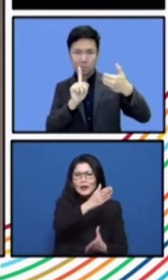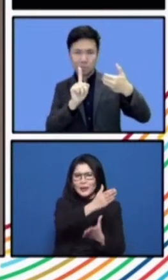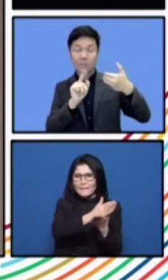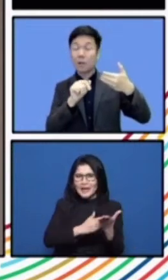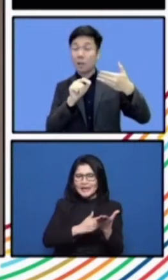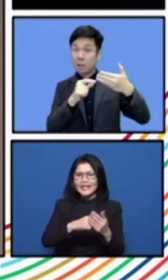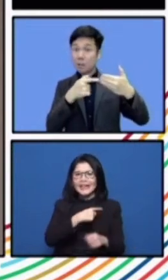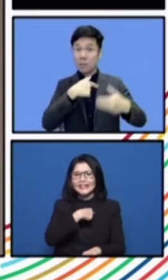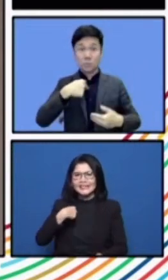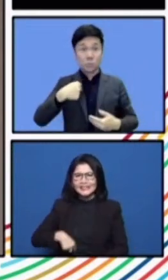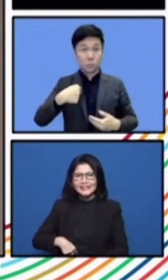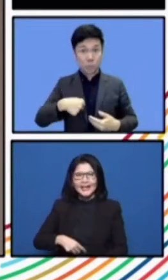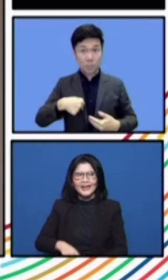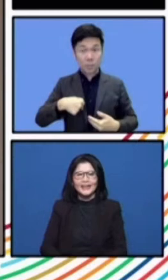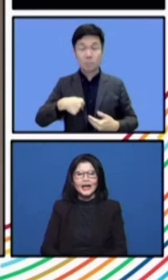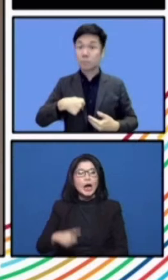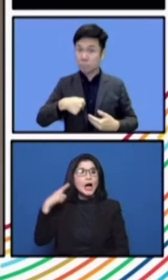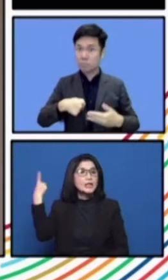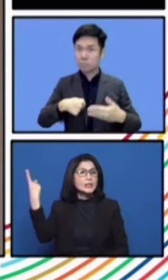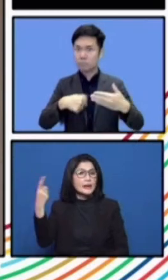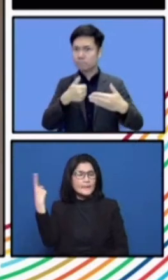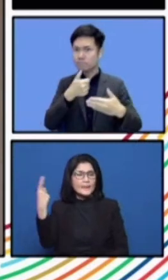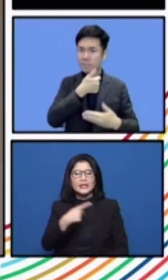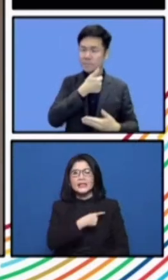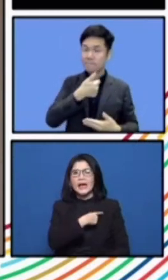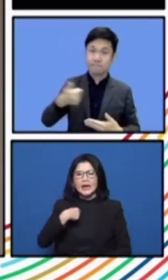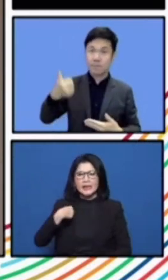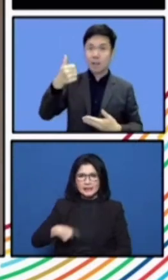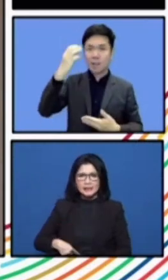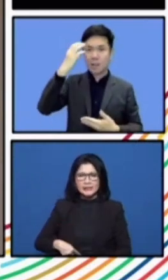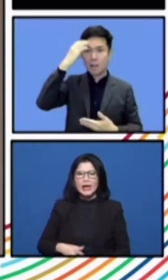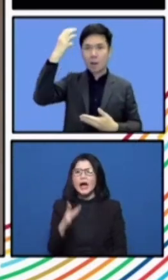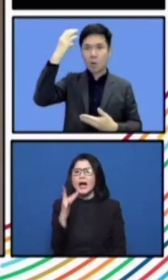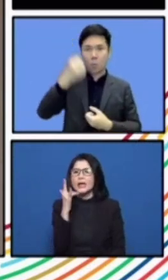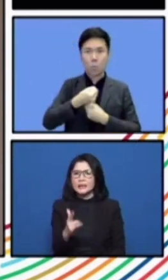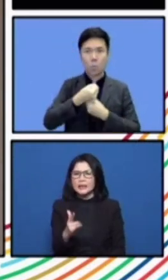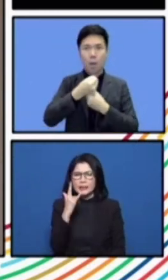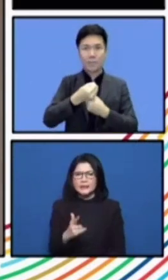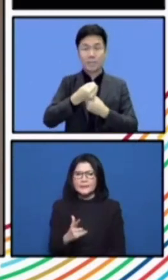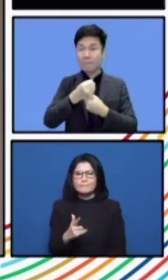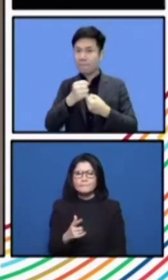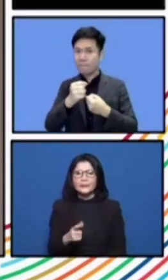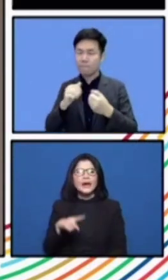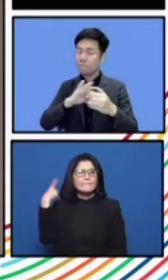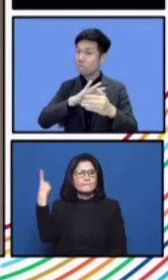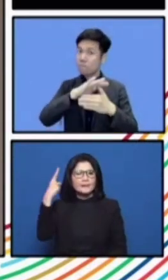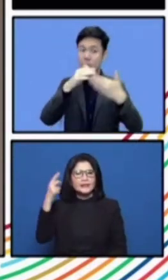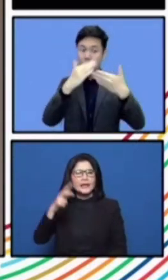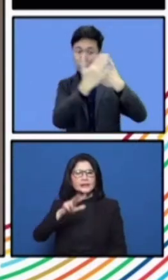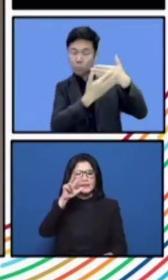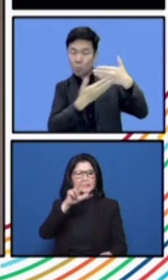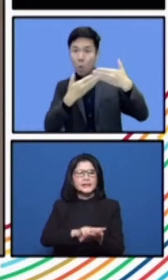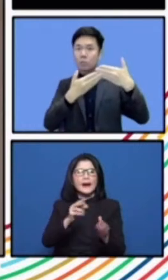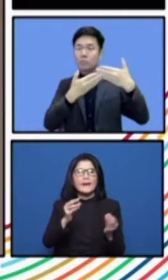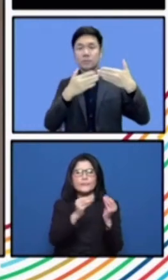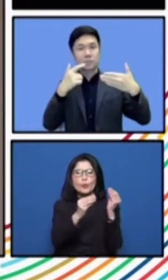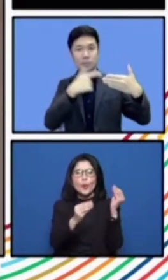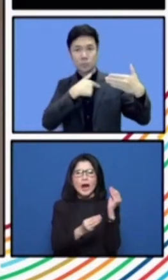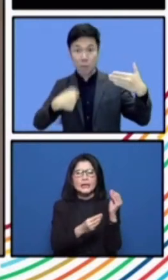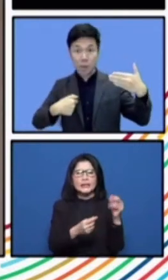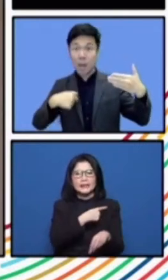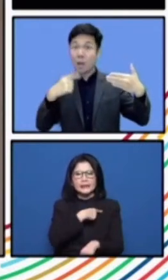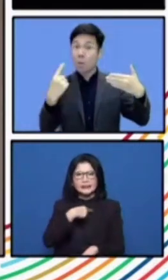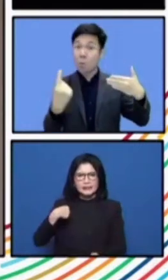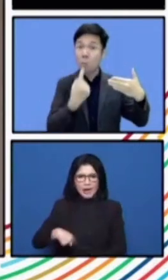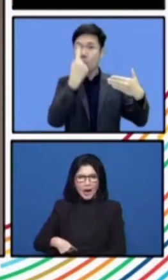China is the sole legal government representing the whole of China the one China principle represents the universal